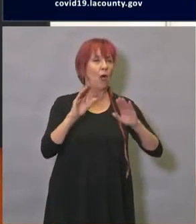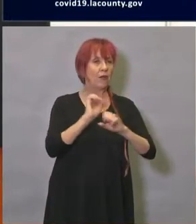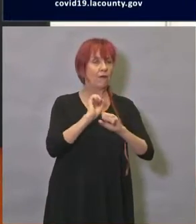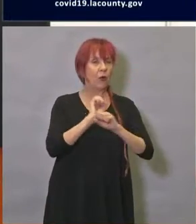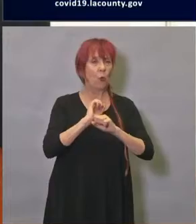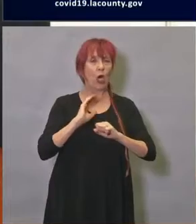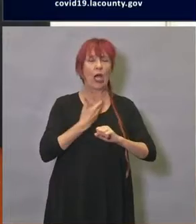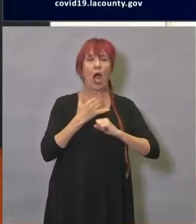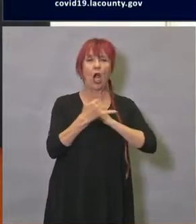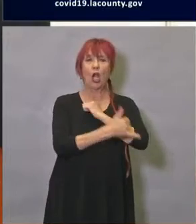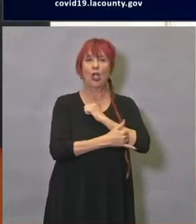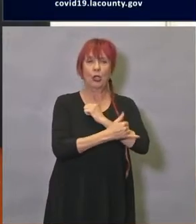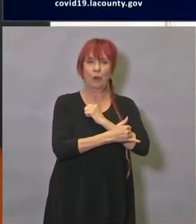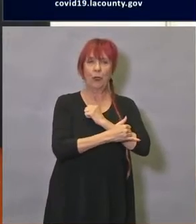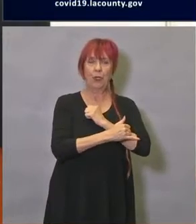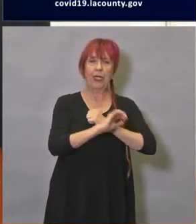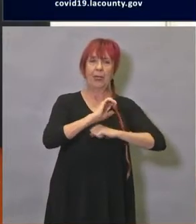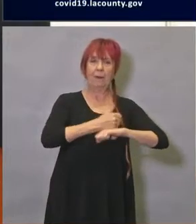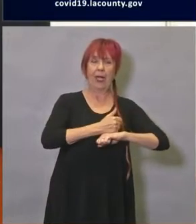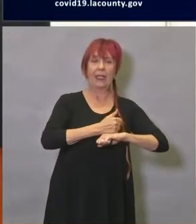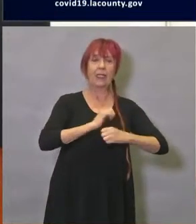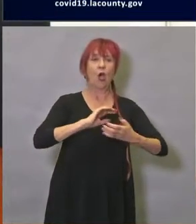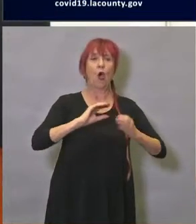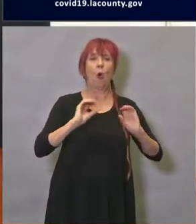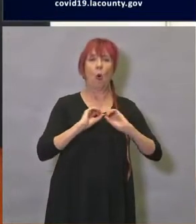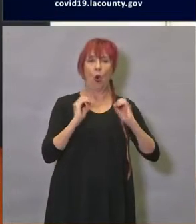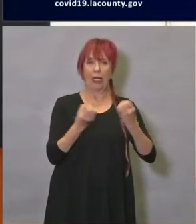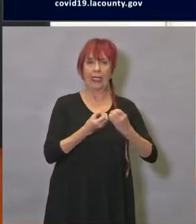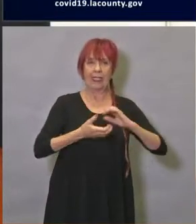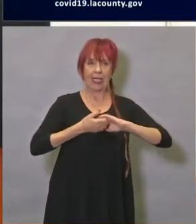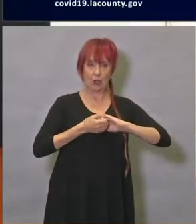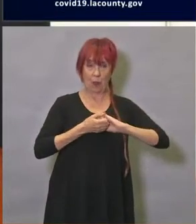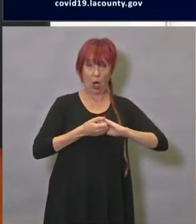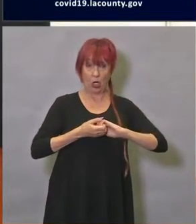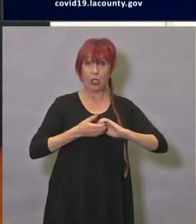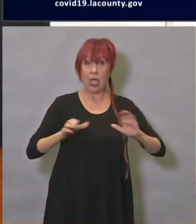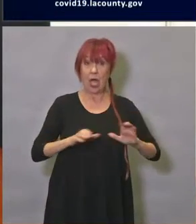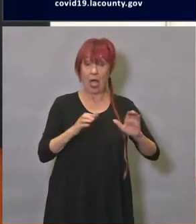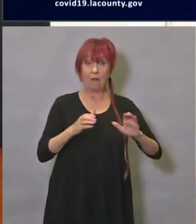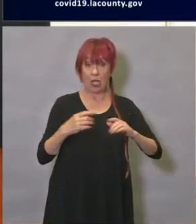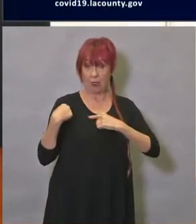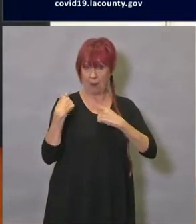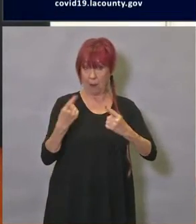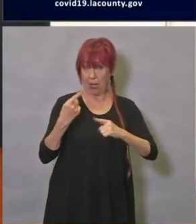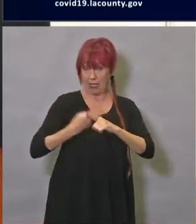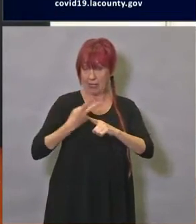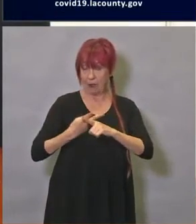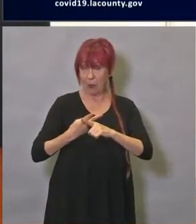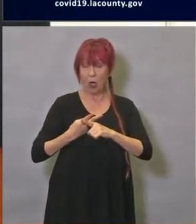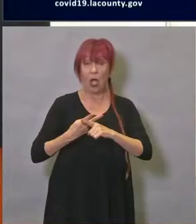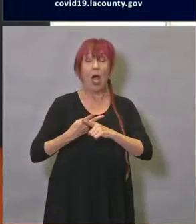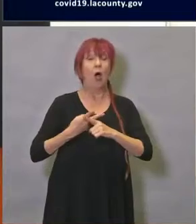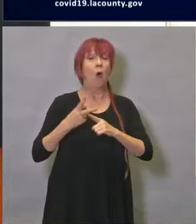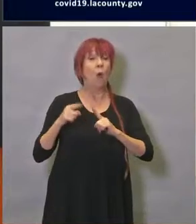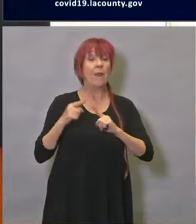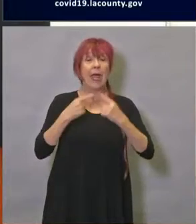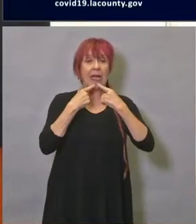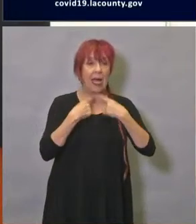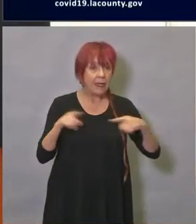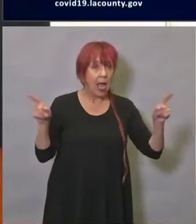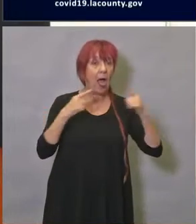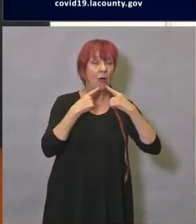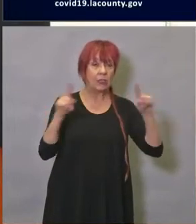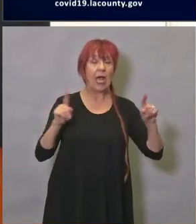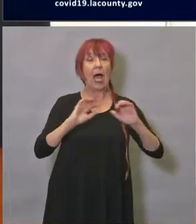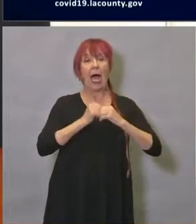community-based organizational partners have performed over the past several months with respect to getting the message out into the community about COVID-19